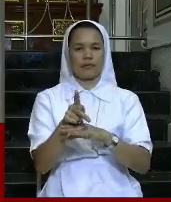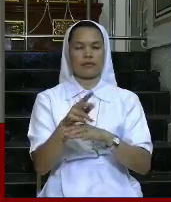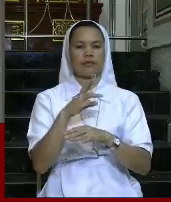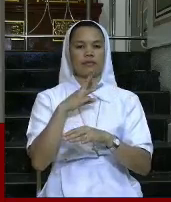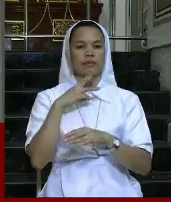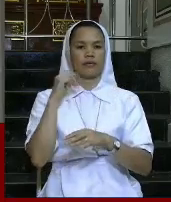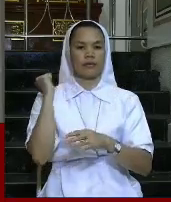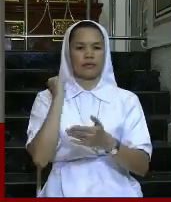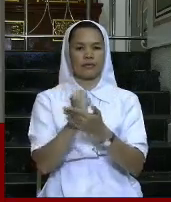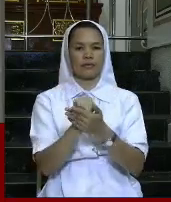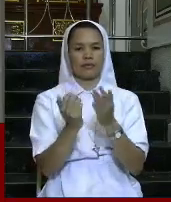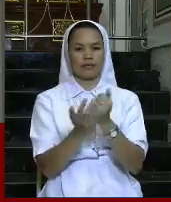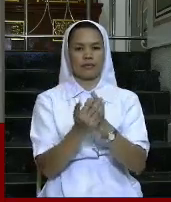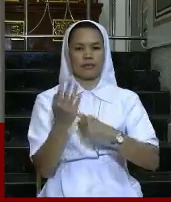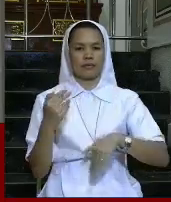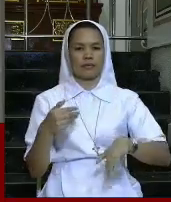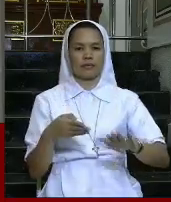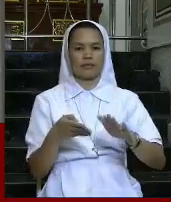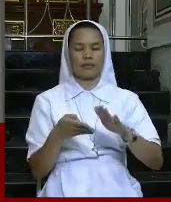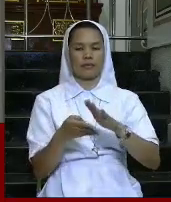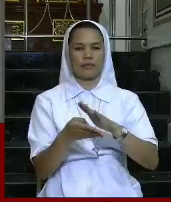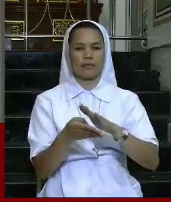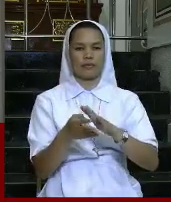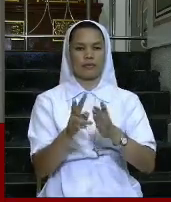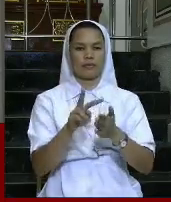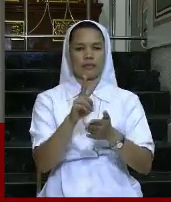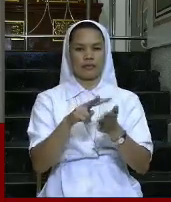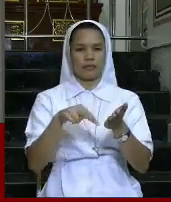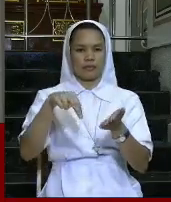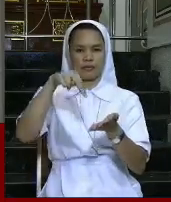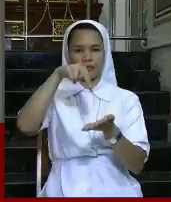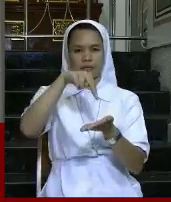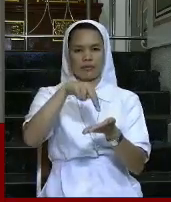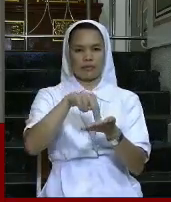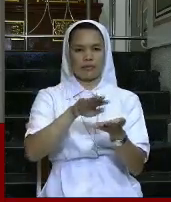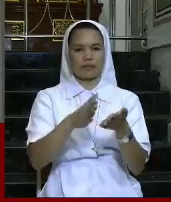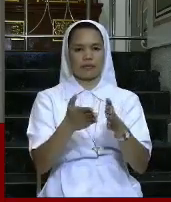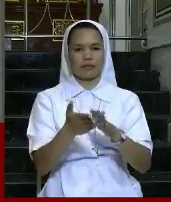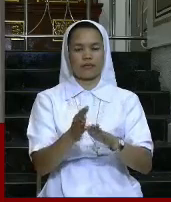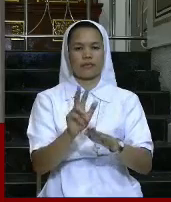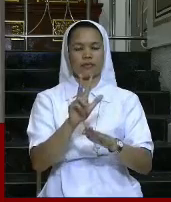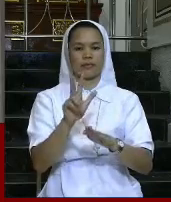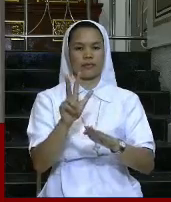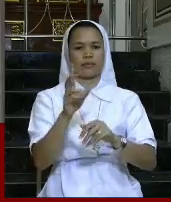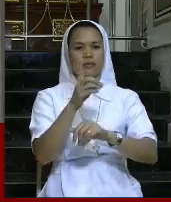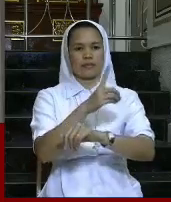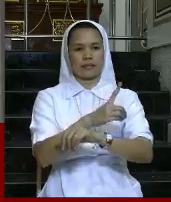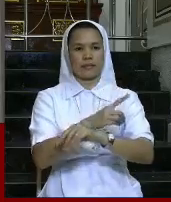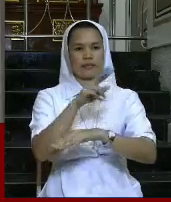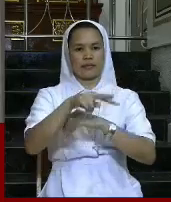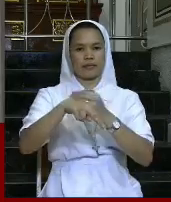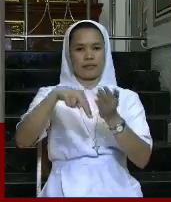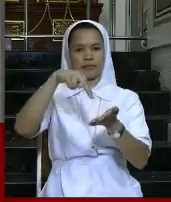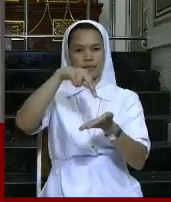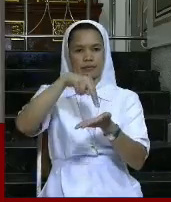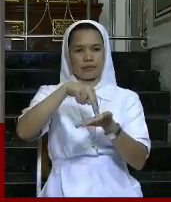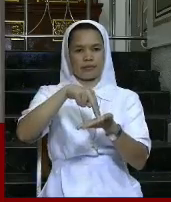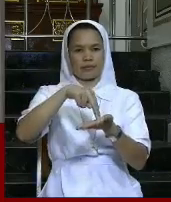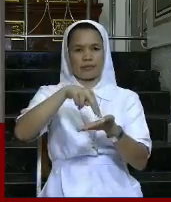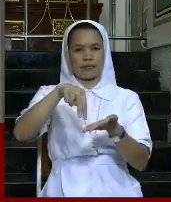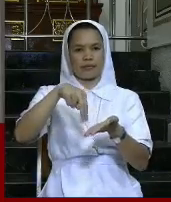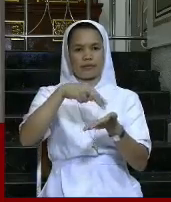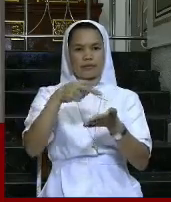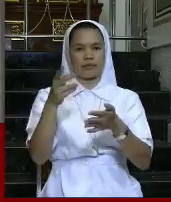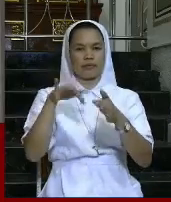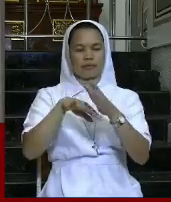Pilate, was crucified, died, and was buried. He descended into hell. On the third day he rose again from